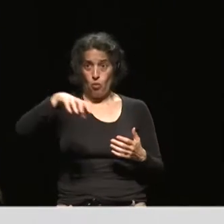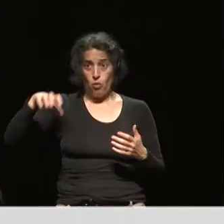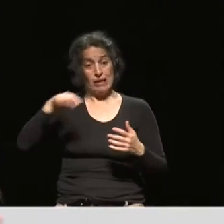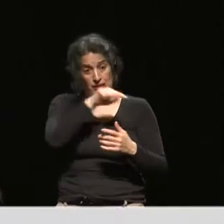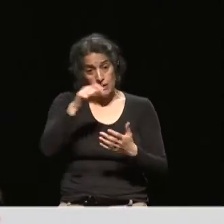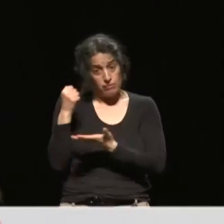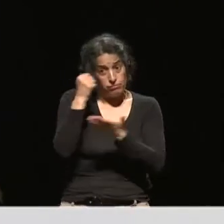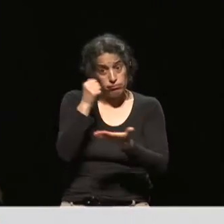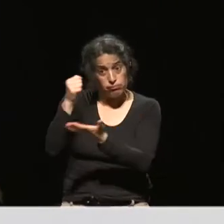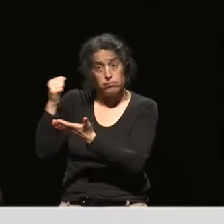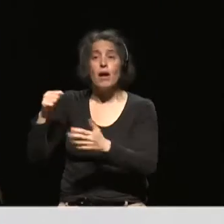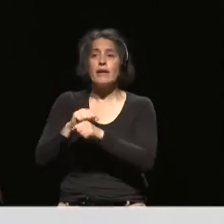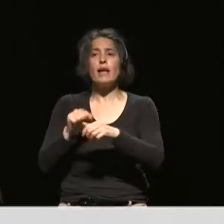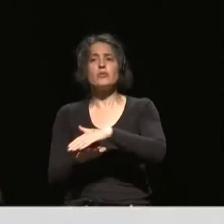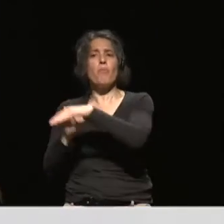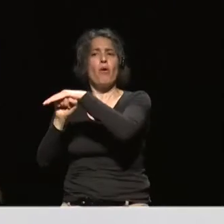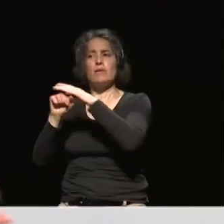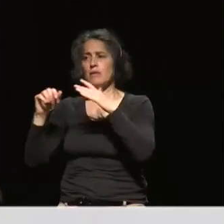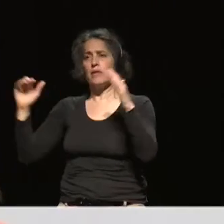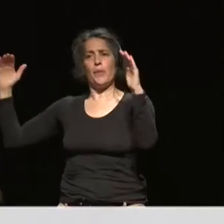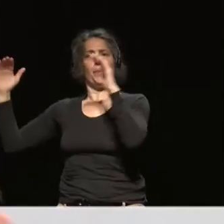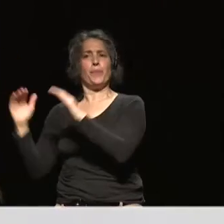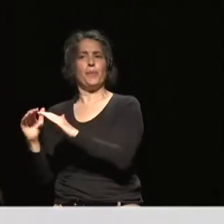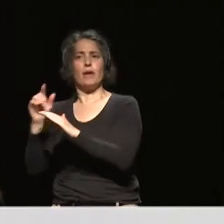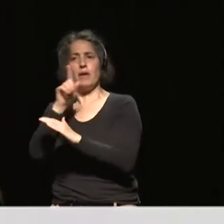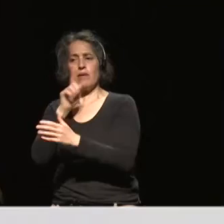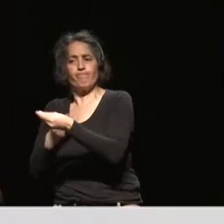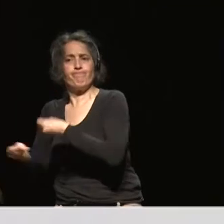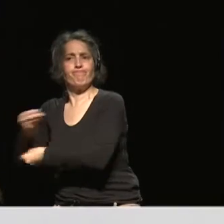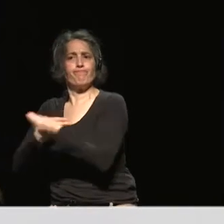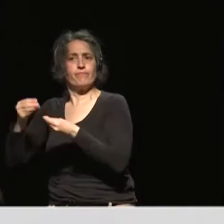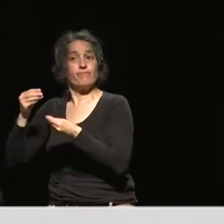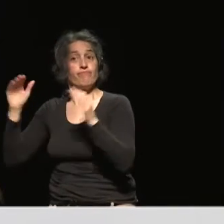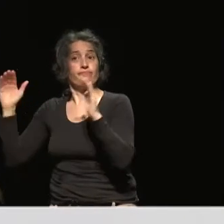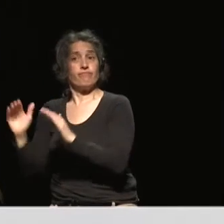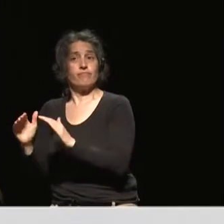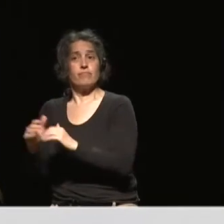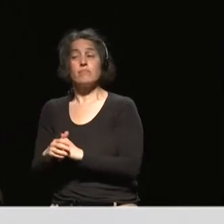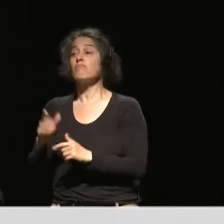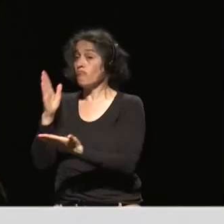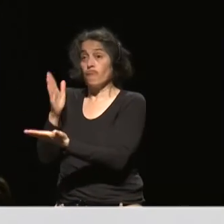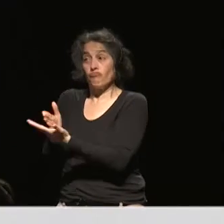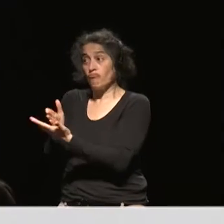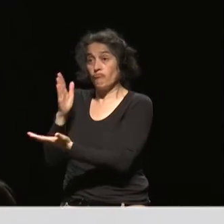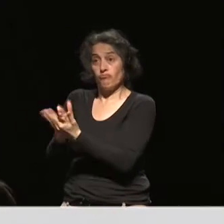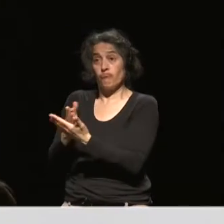corruption, it's obviously what you said, but it's also that maybe we are not